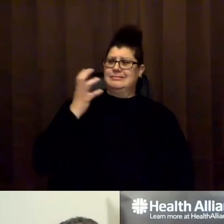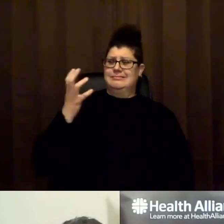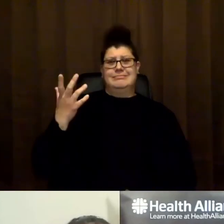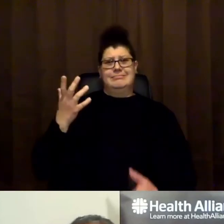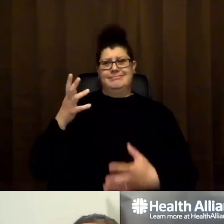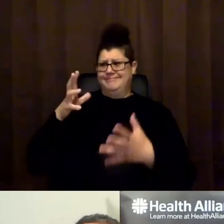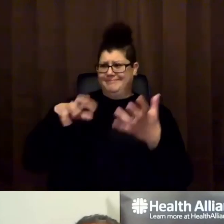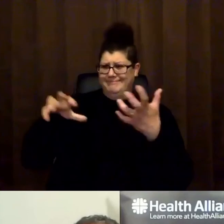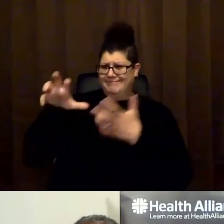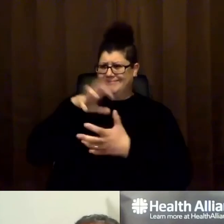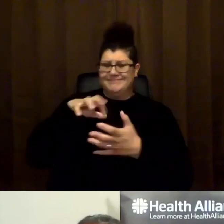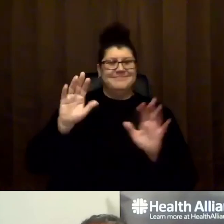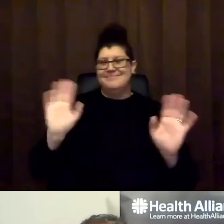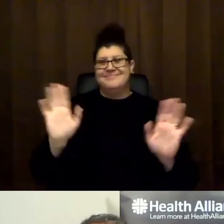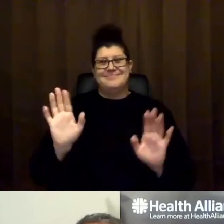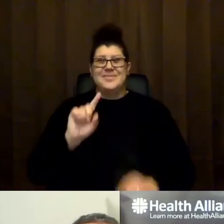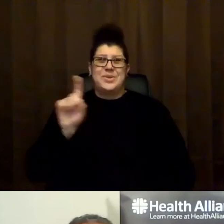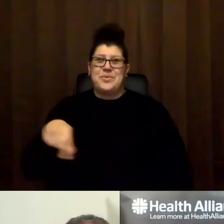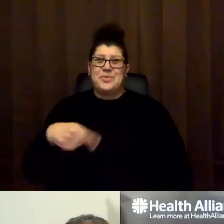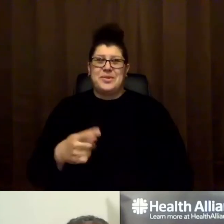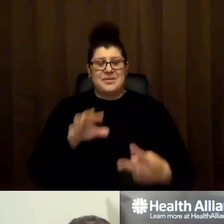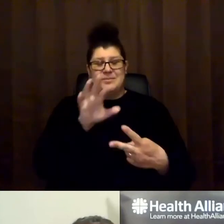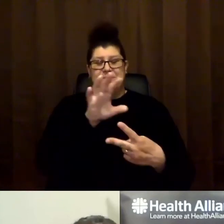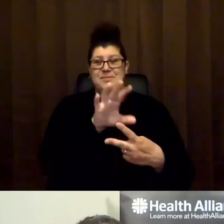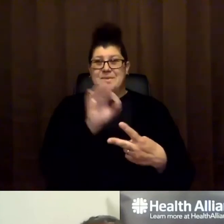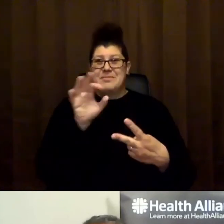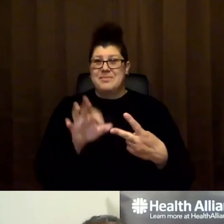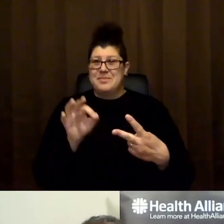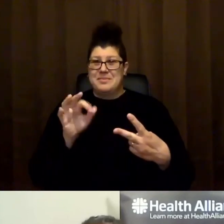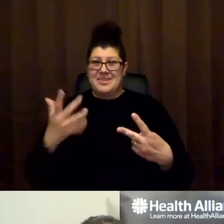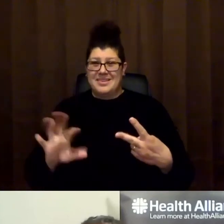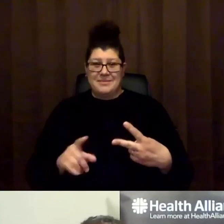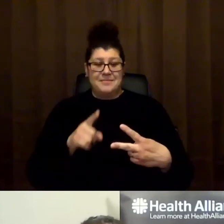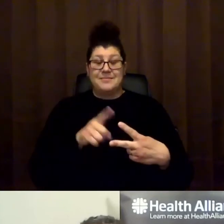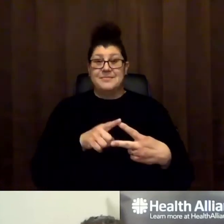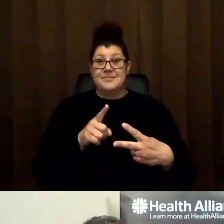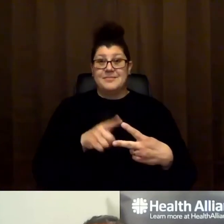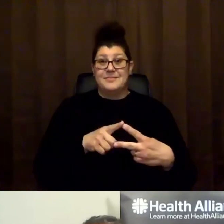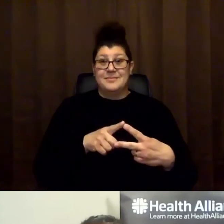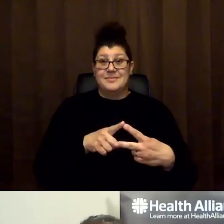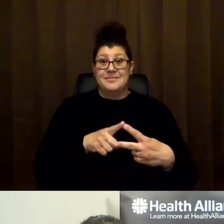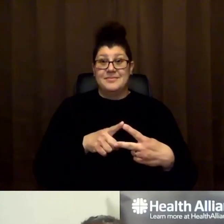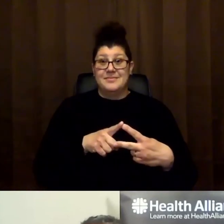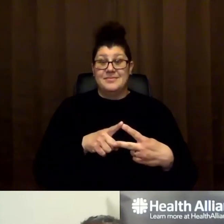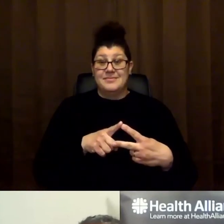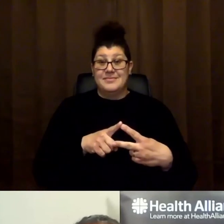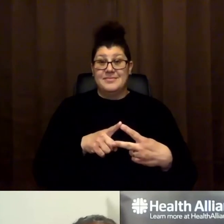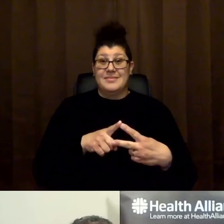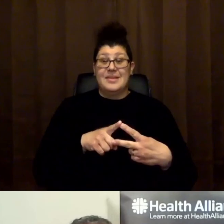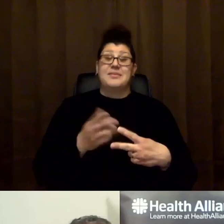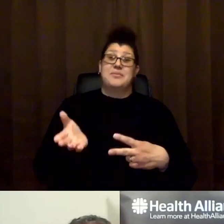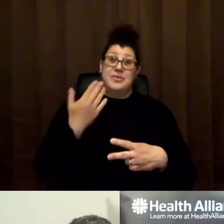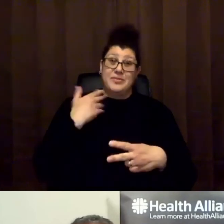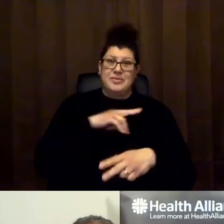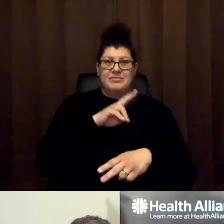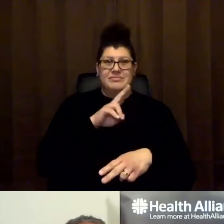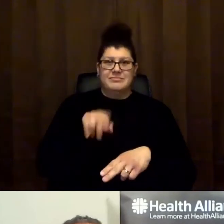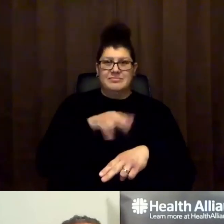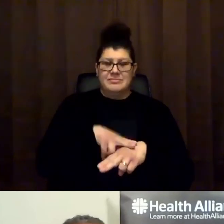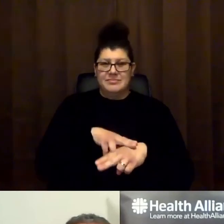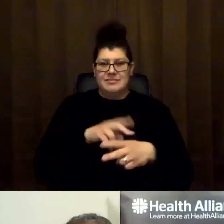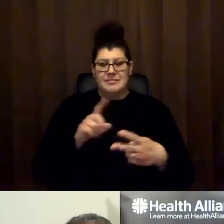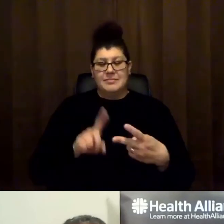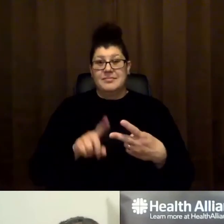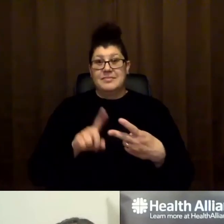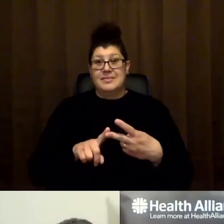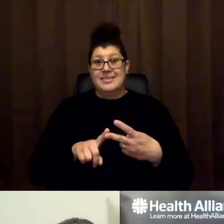there's really only two main options you want to look at. Your option one is original Medicare, and option two is what's called a Medicare